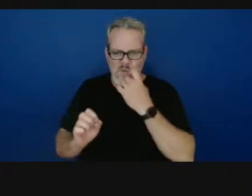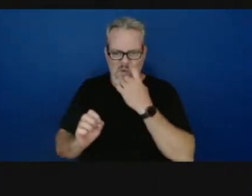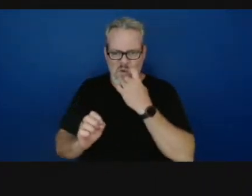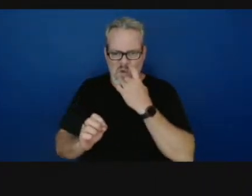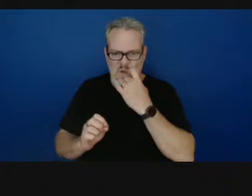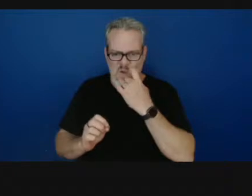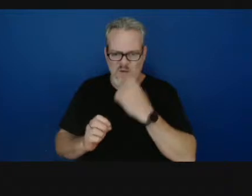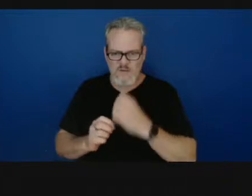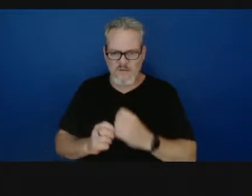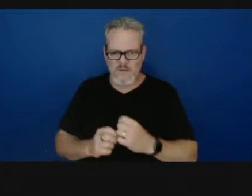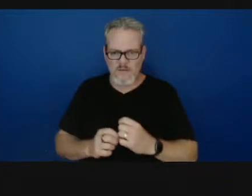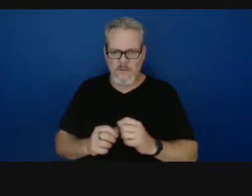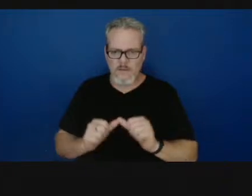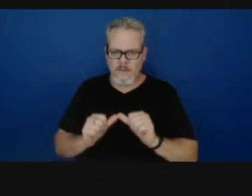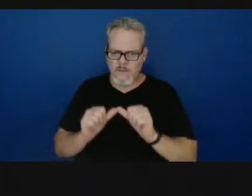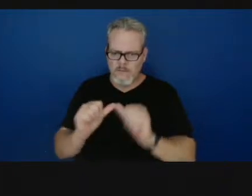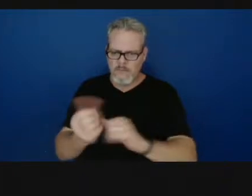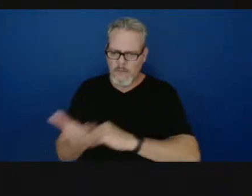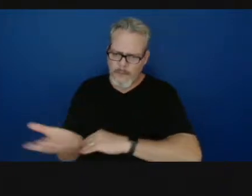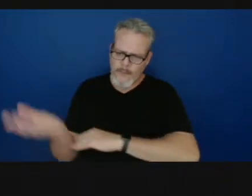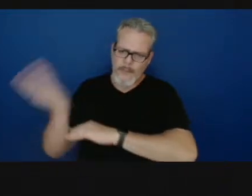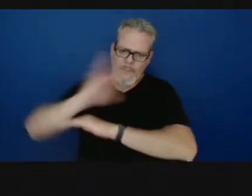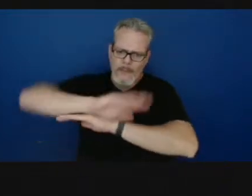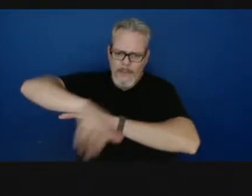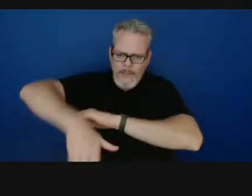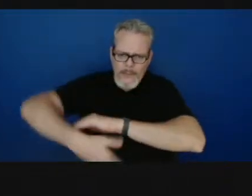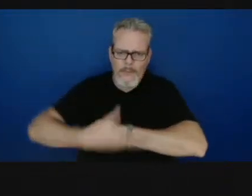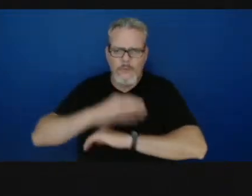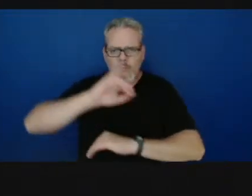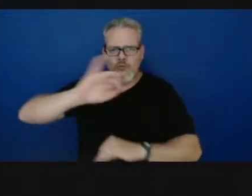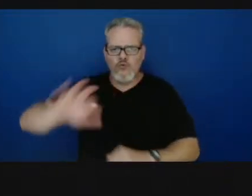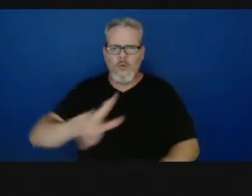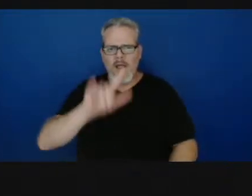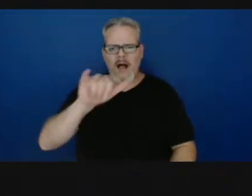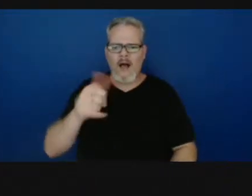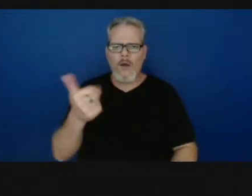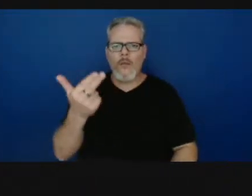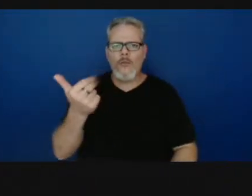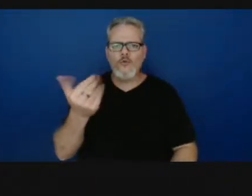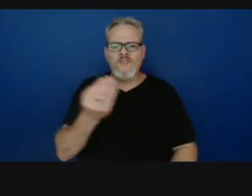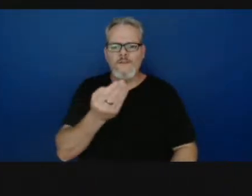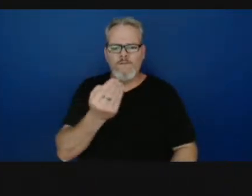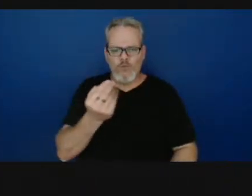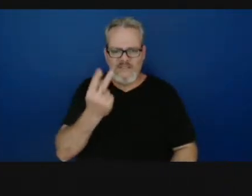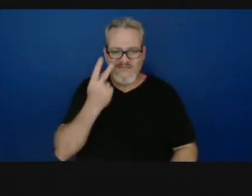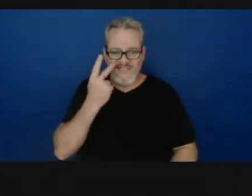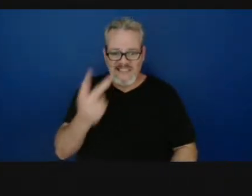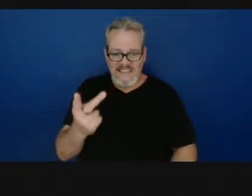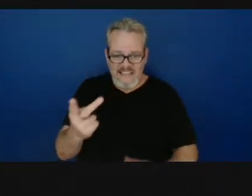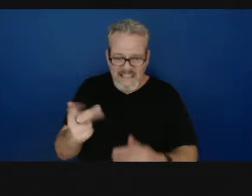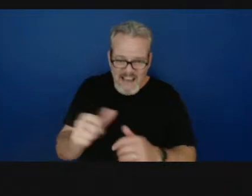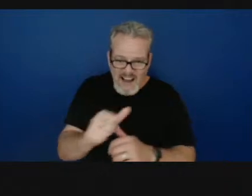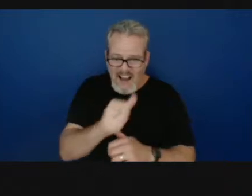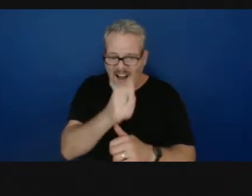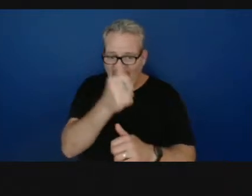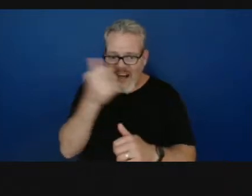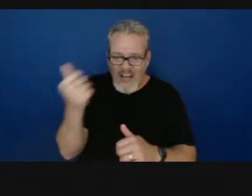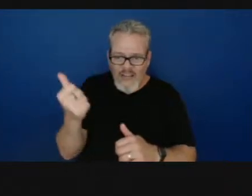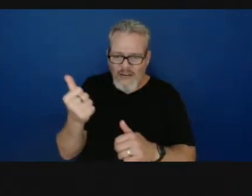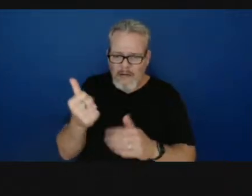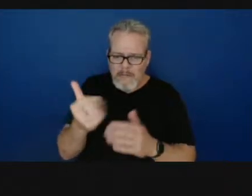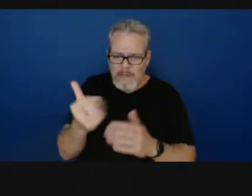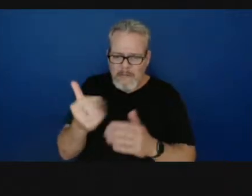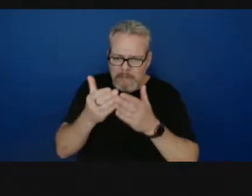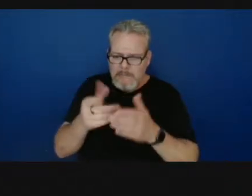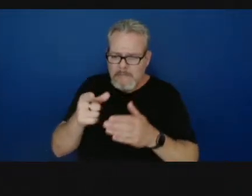Throughout July 13th and even the 14th, the newly established lava channel that's running down on the backside of Green Mountain continues to establish